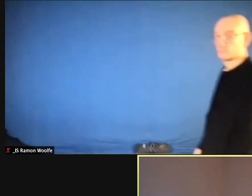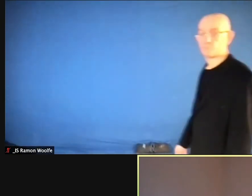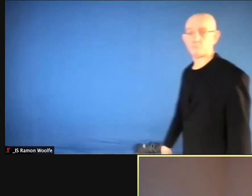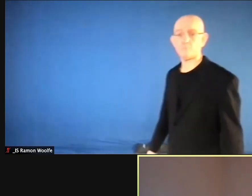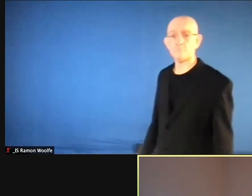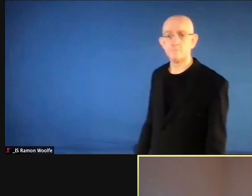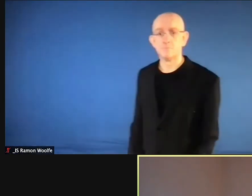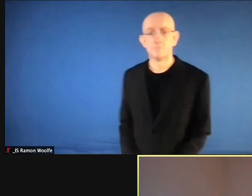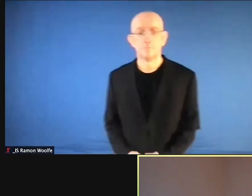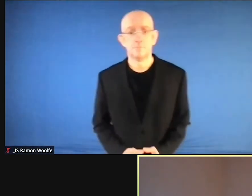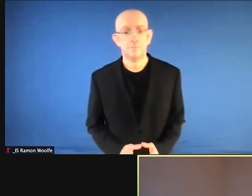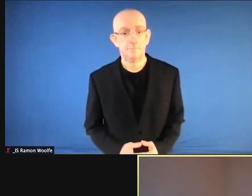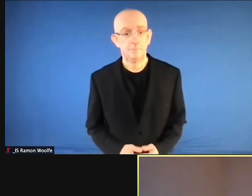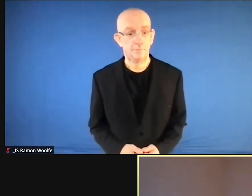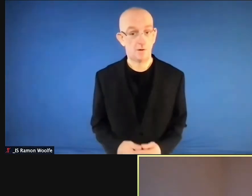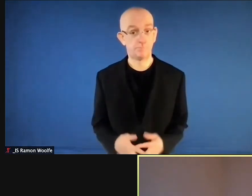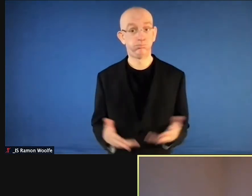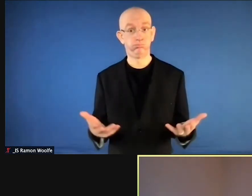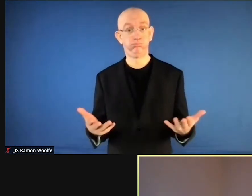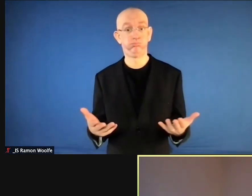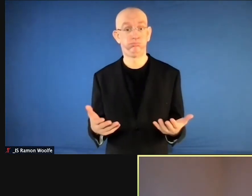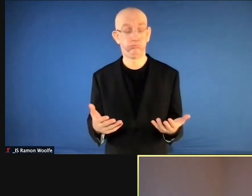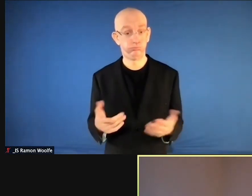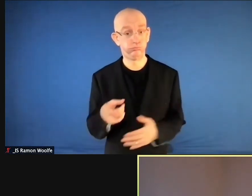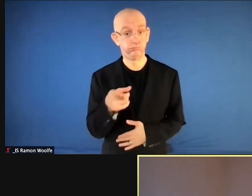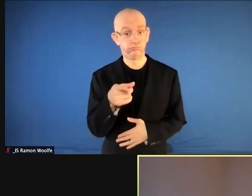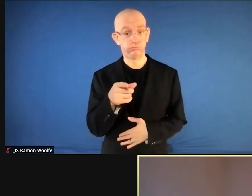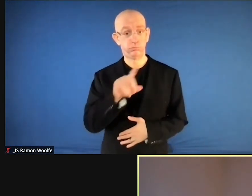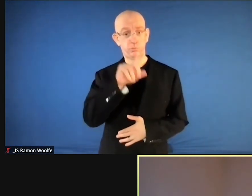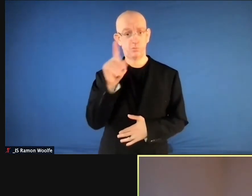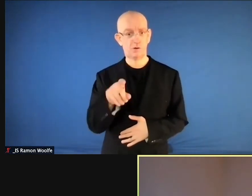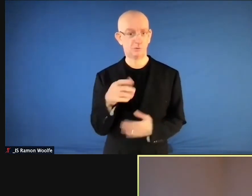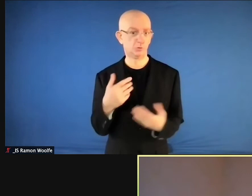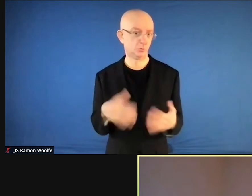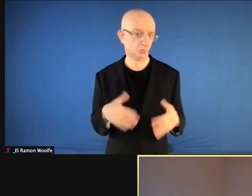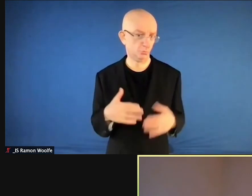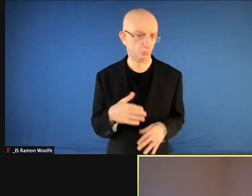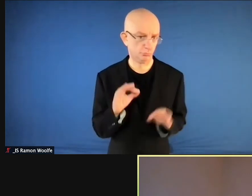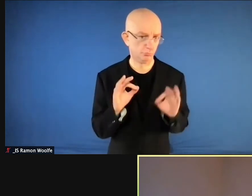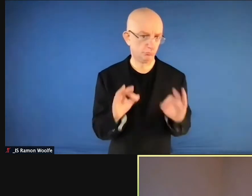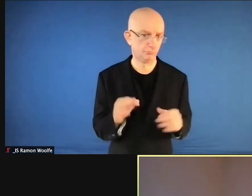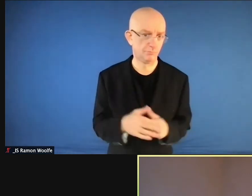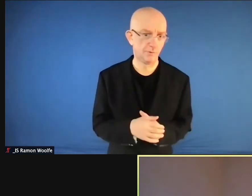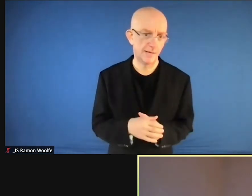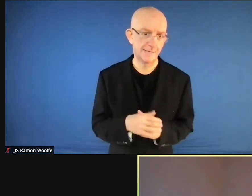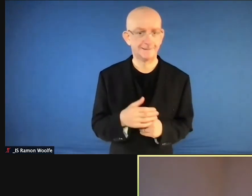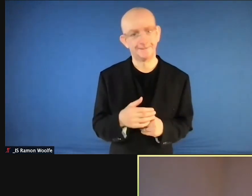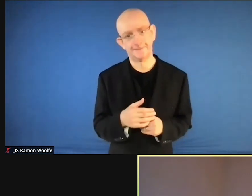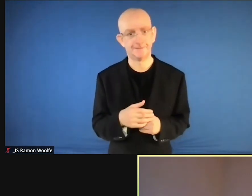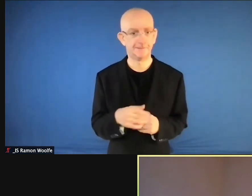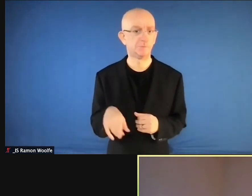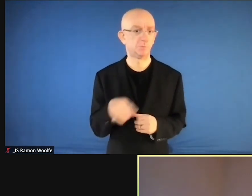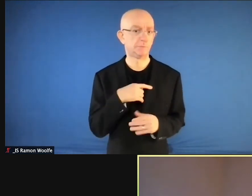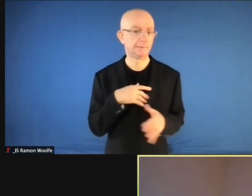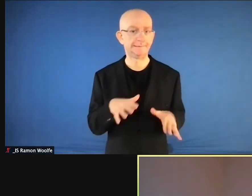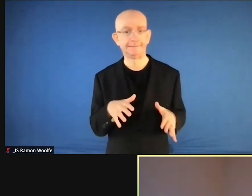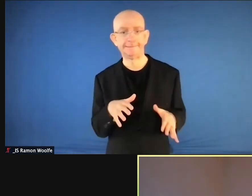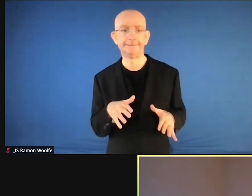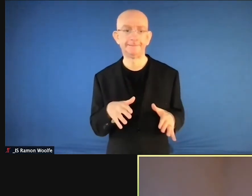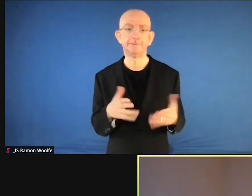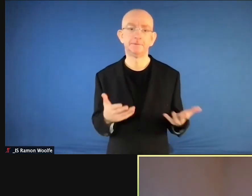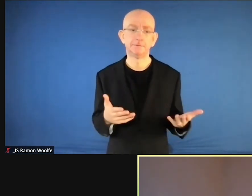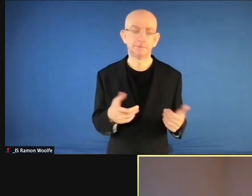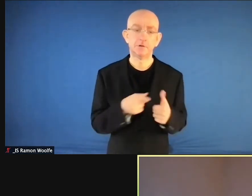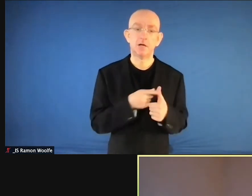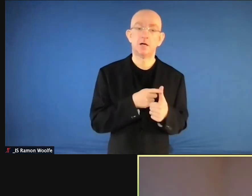I would say, first of all, there needs to be a clear understanding from the beginning of